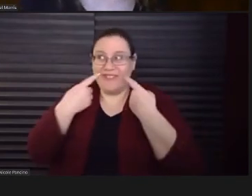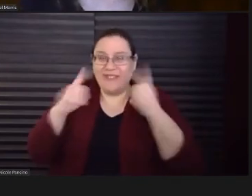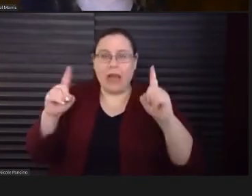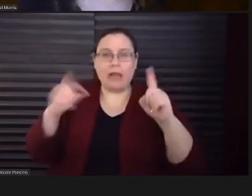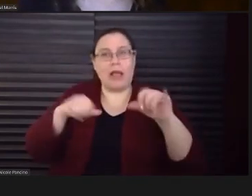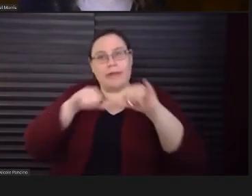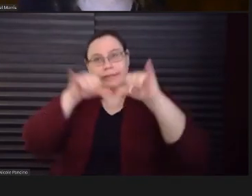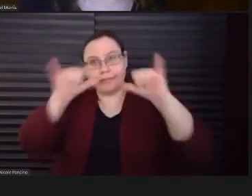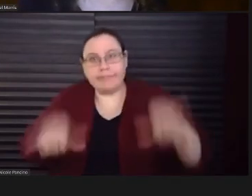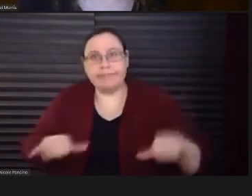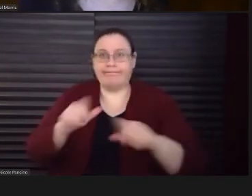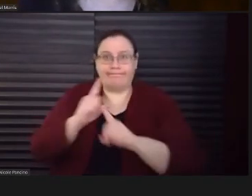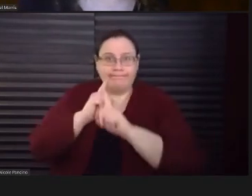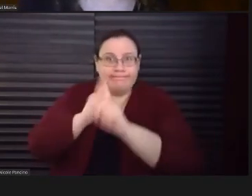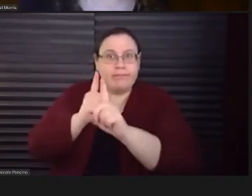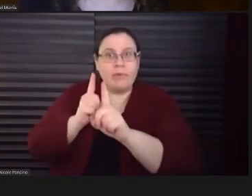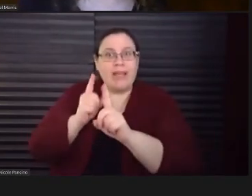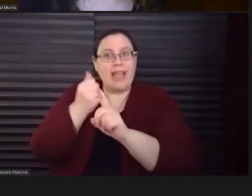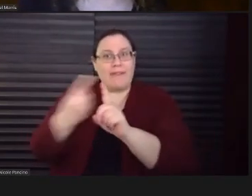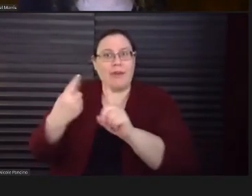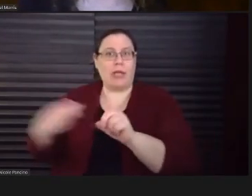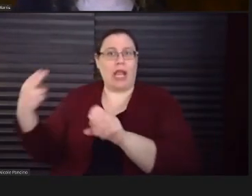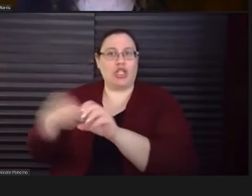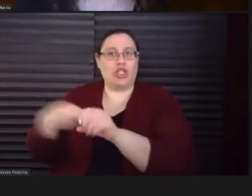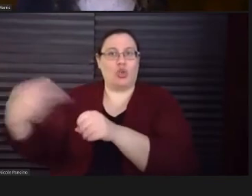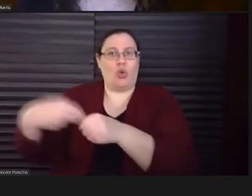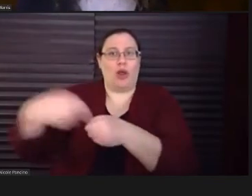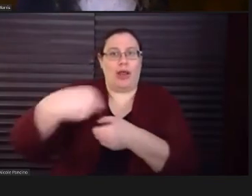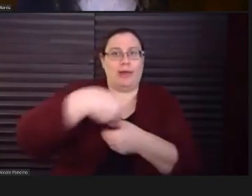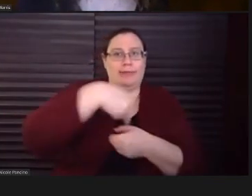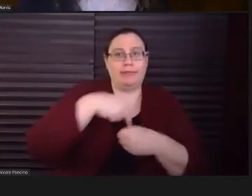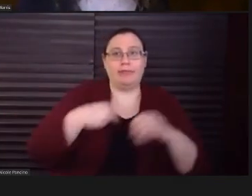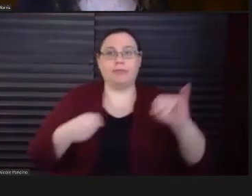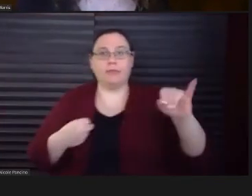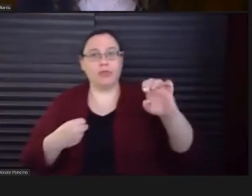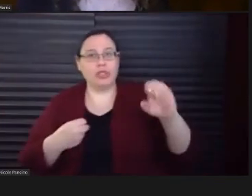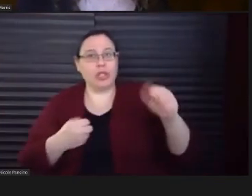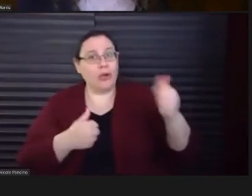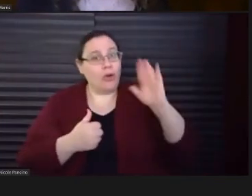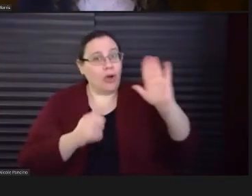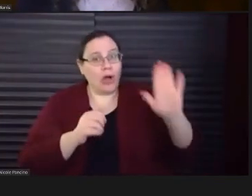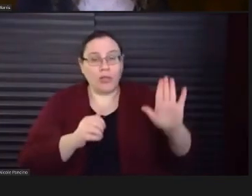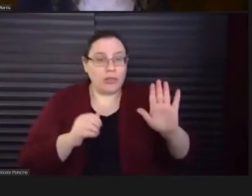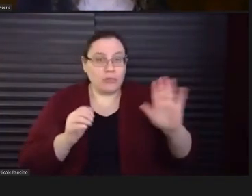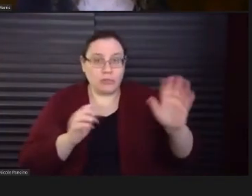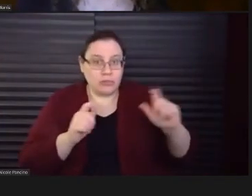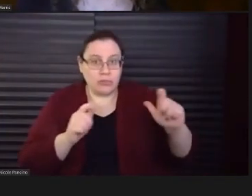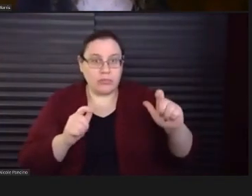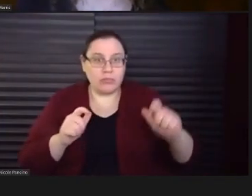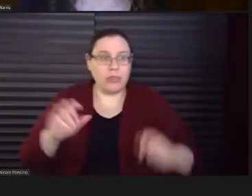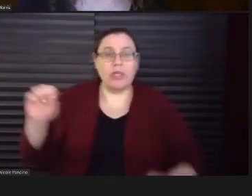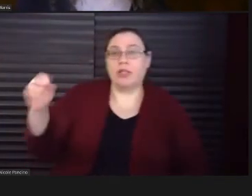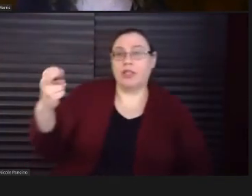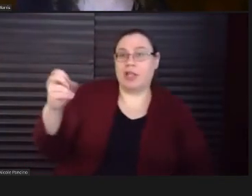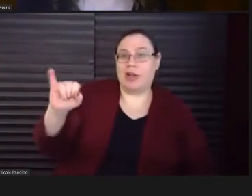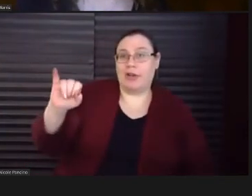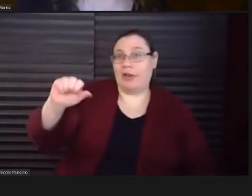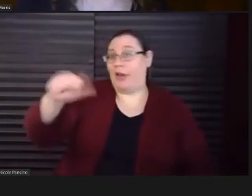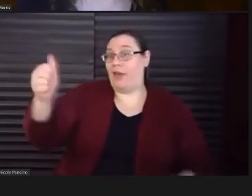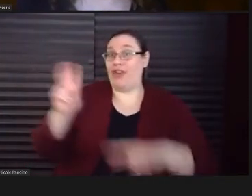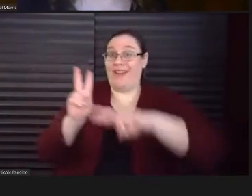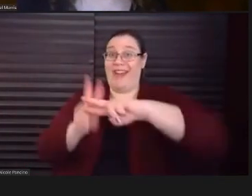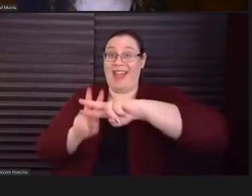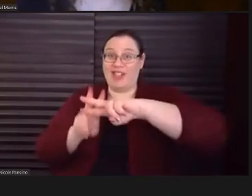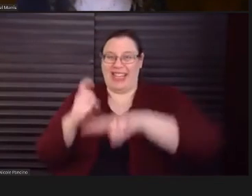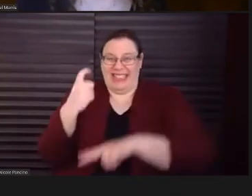that we can all join in on. Awesome. Can another good hashtag, which I've just